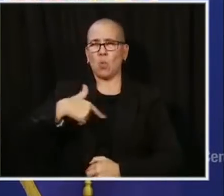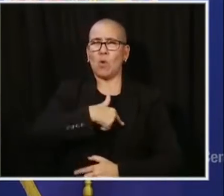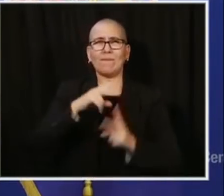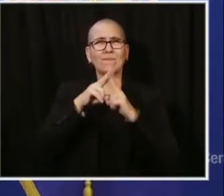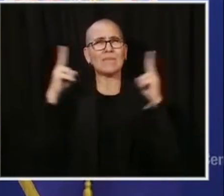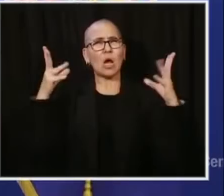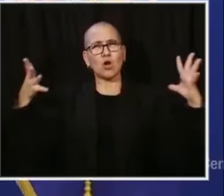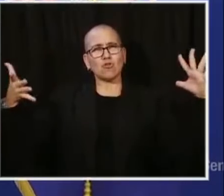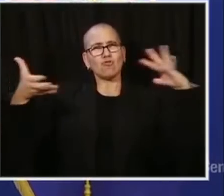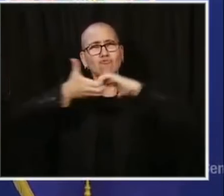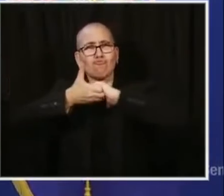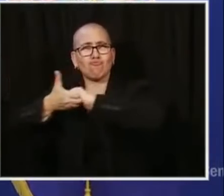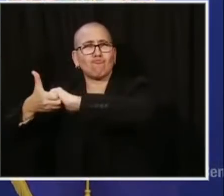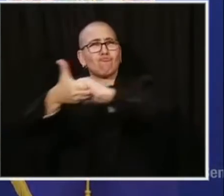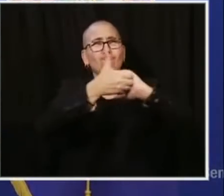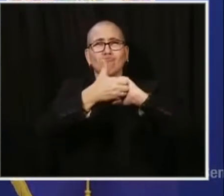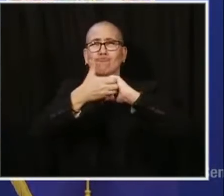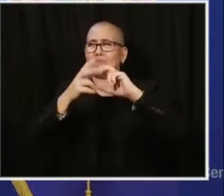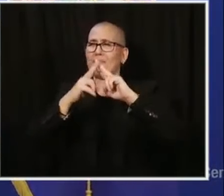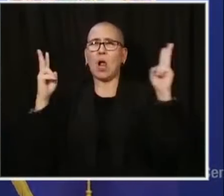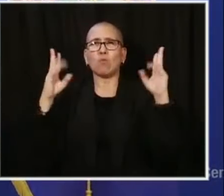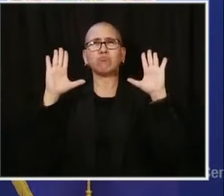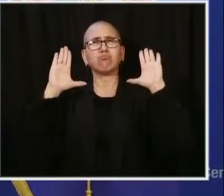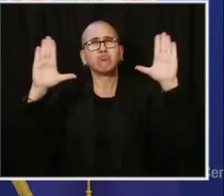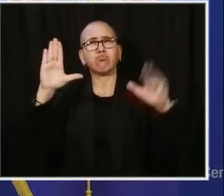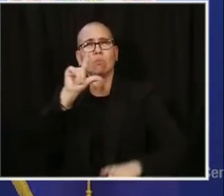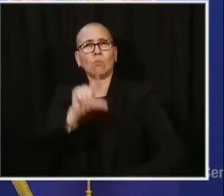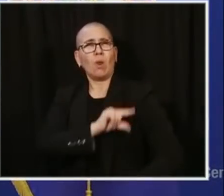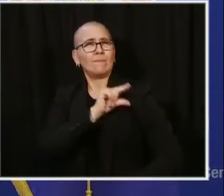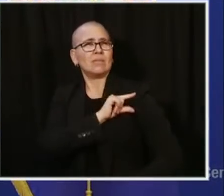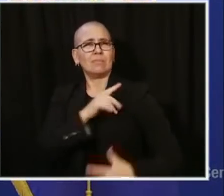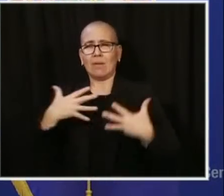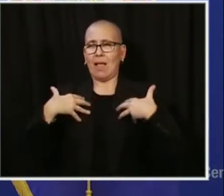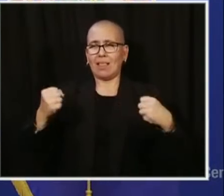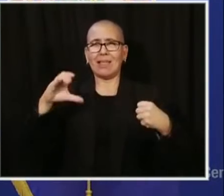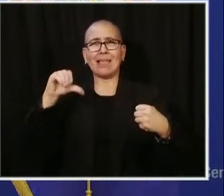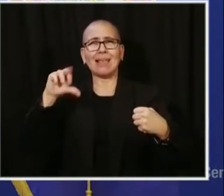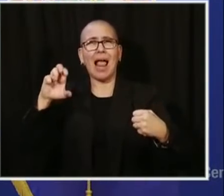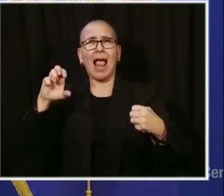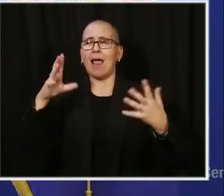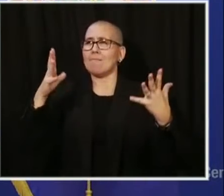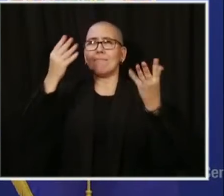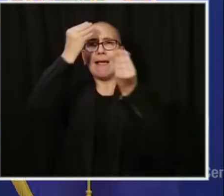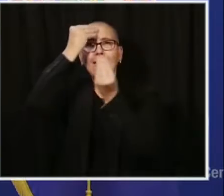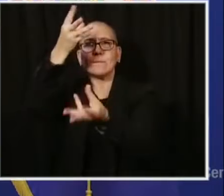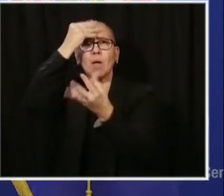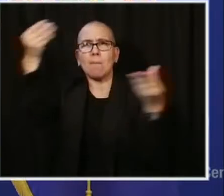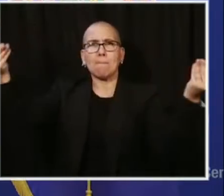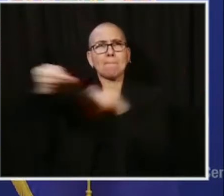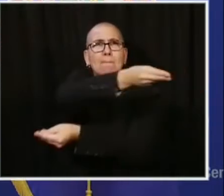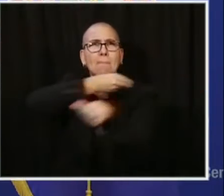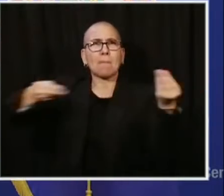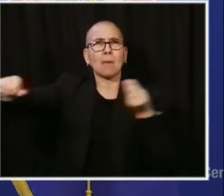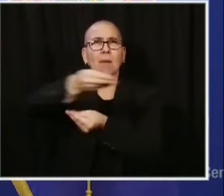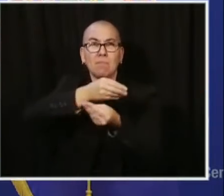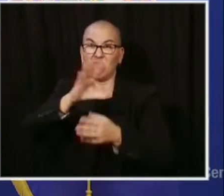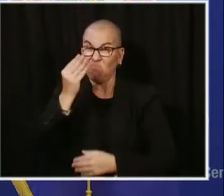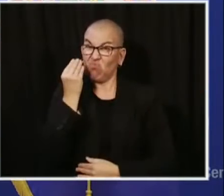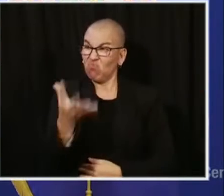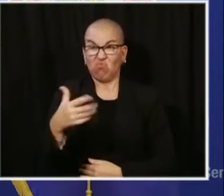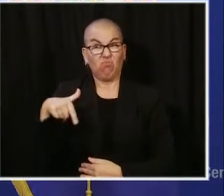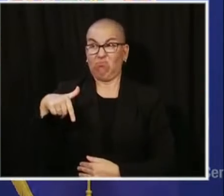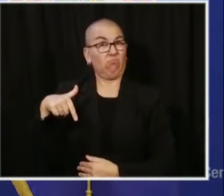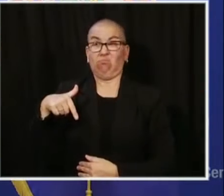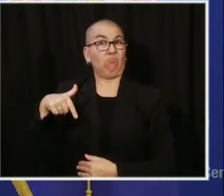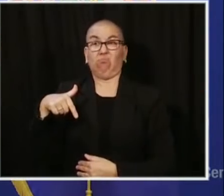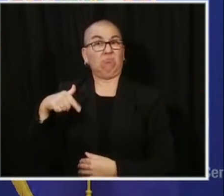Minnesota has. This idea of the C4 and that communication happening together, that's a rarity amongst states. Many did not have that capacity.